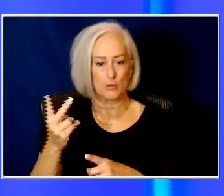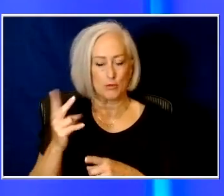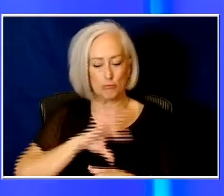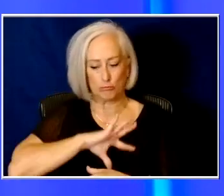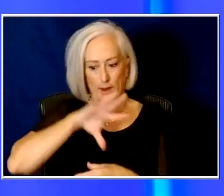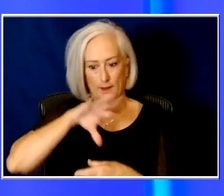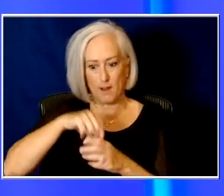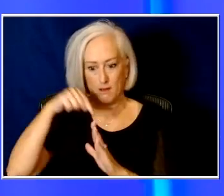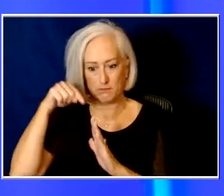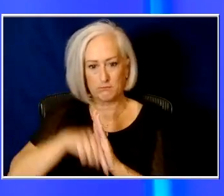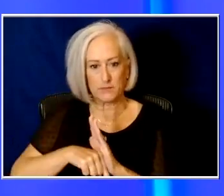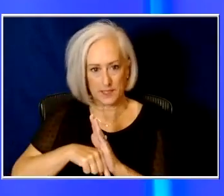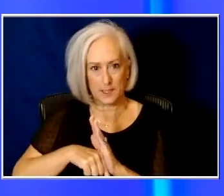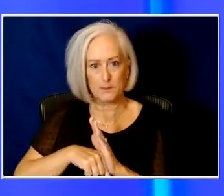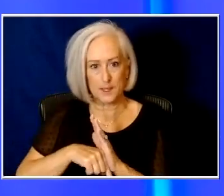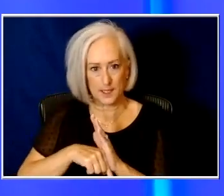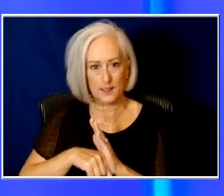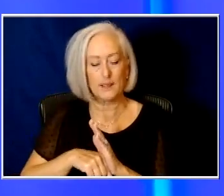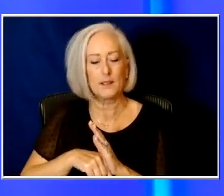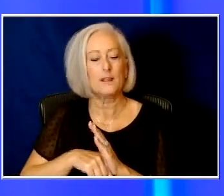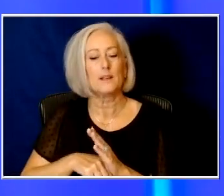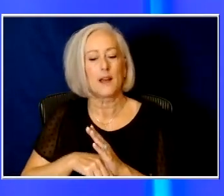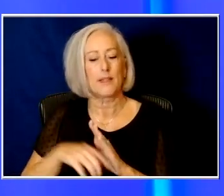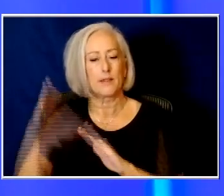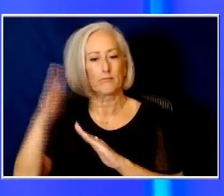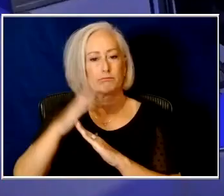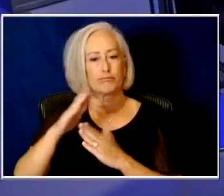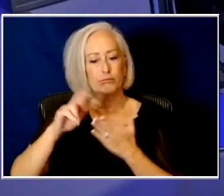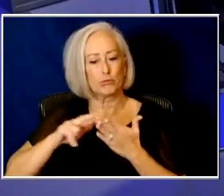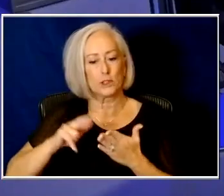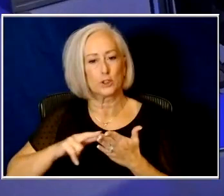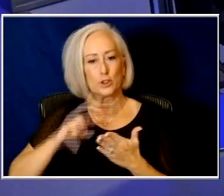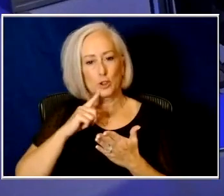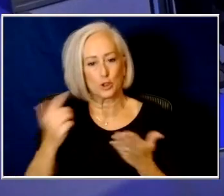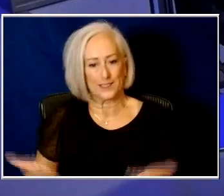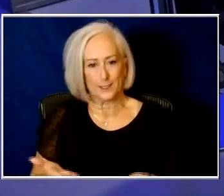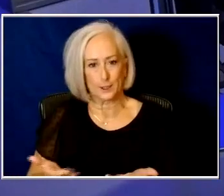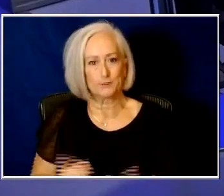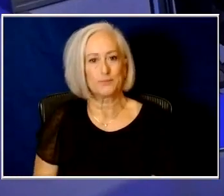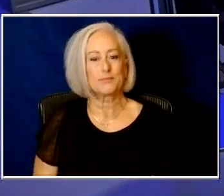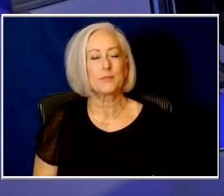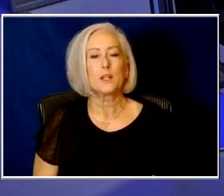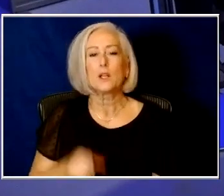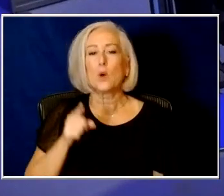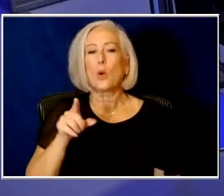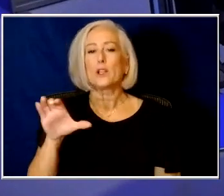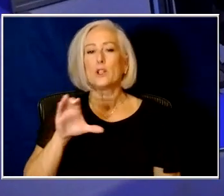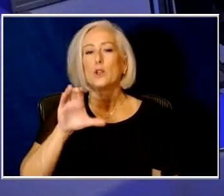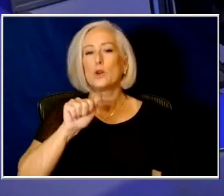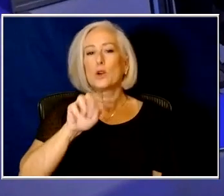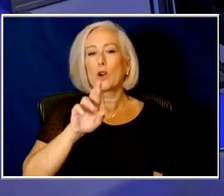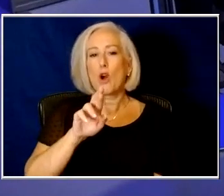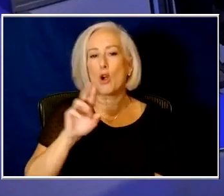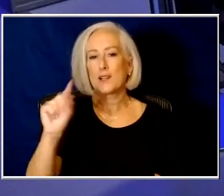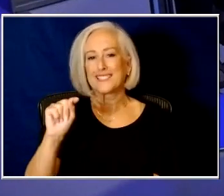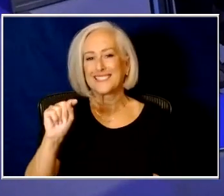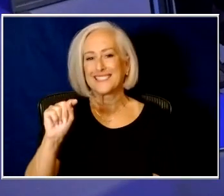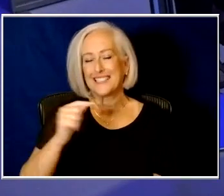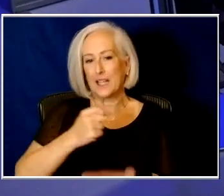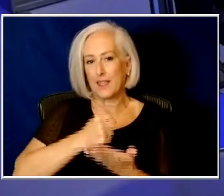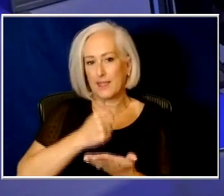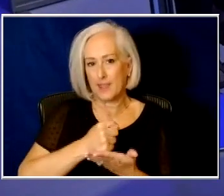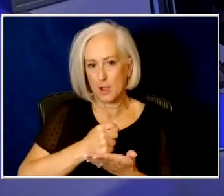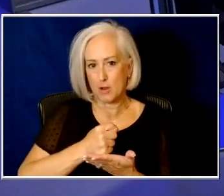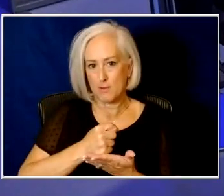are principal investigators on many research studies. Yeah. So when you do the CAR T therapy, and we've talked about it on this program before, what a remarkable achievement that